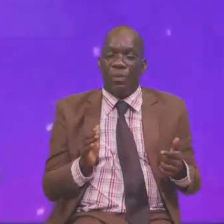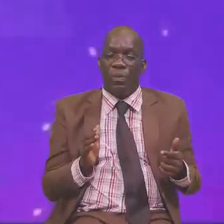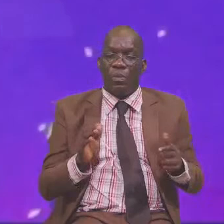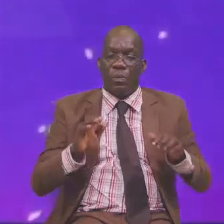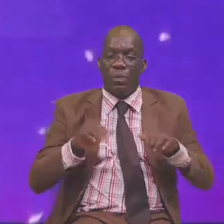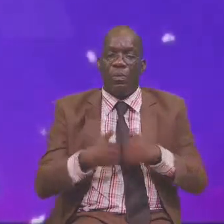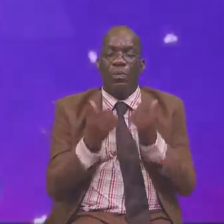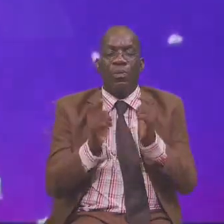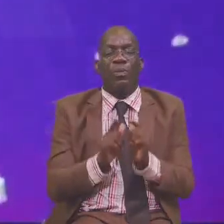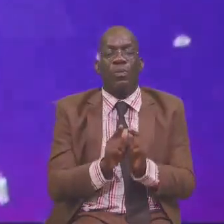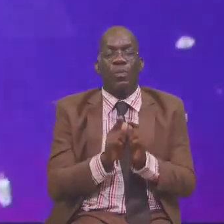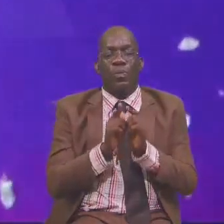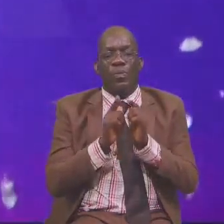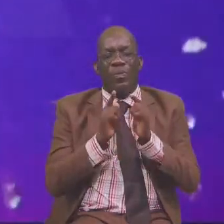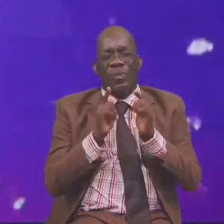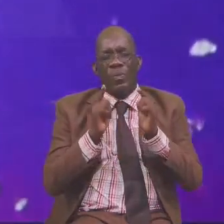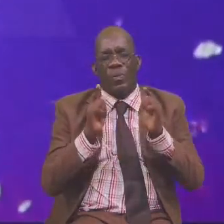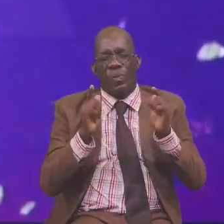God, and how